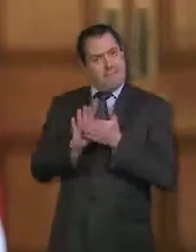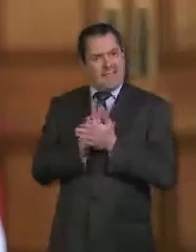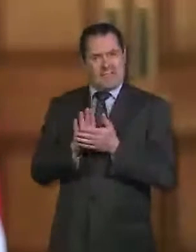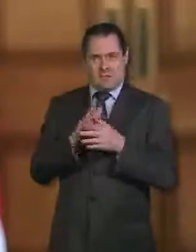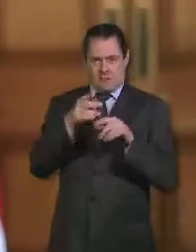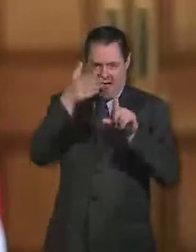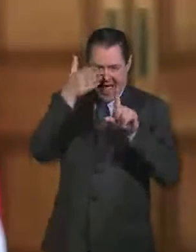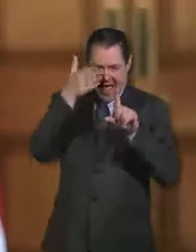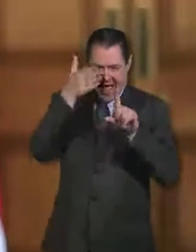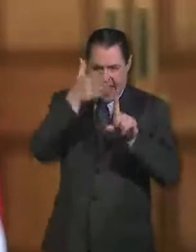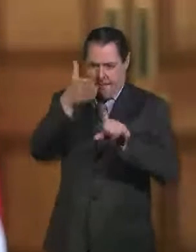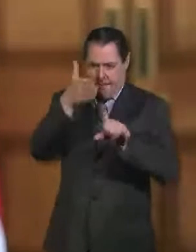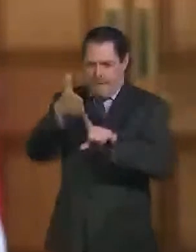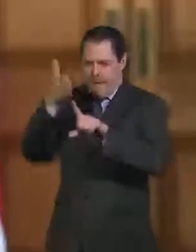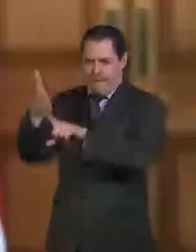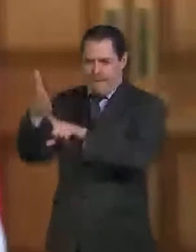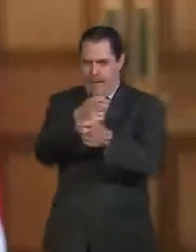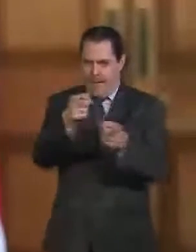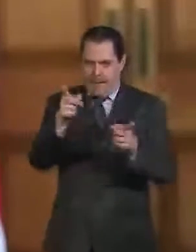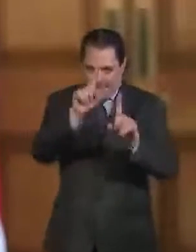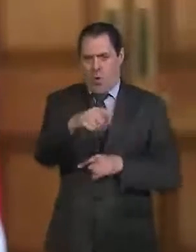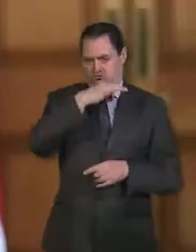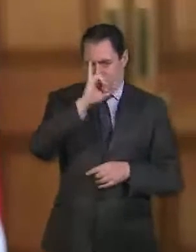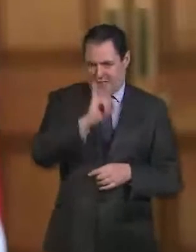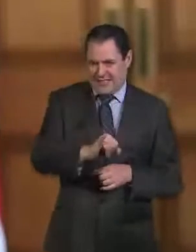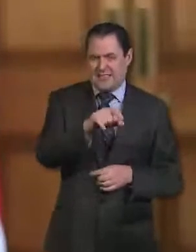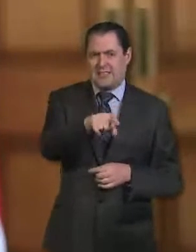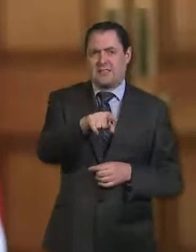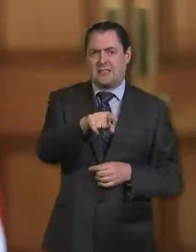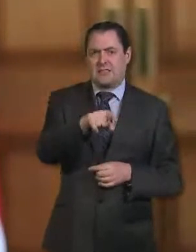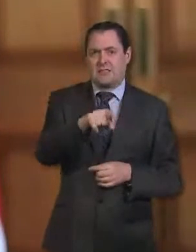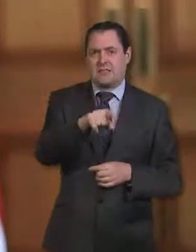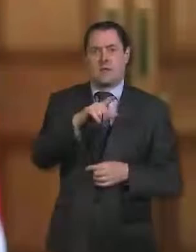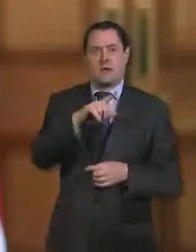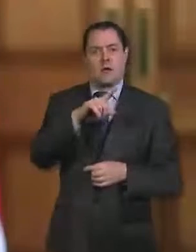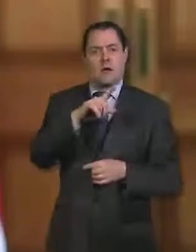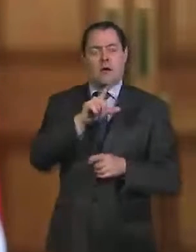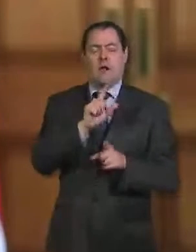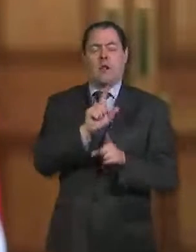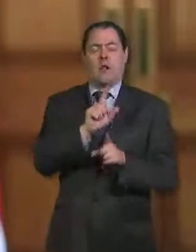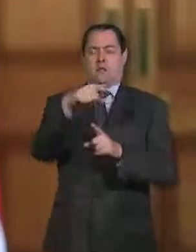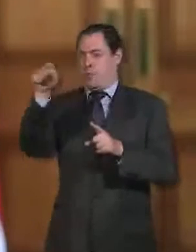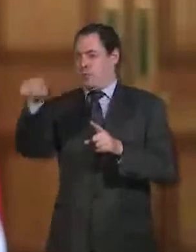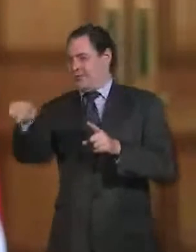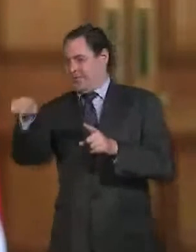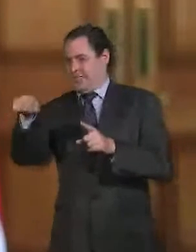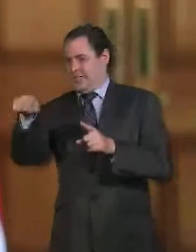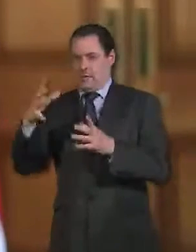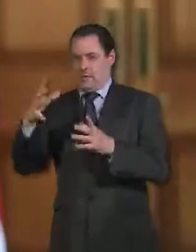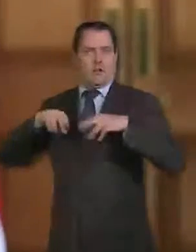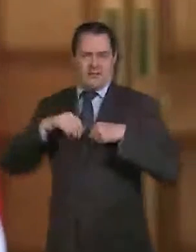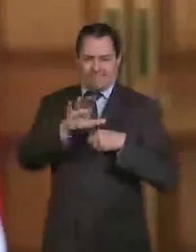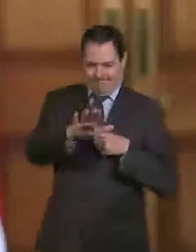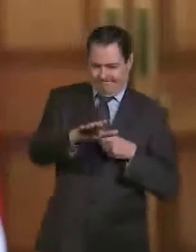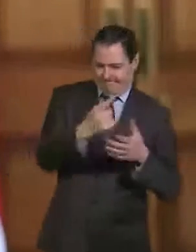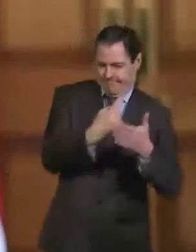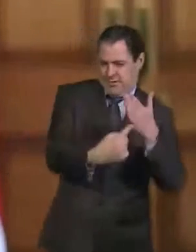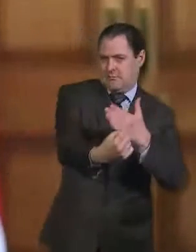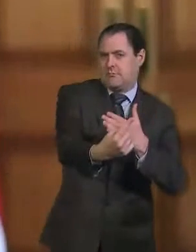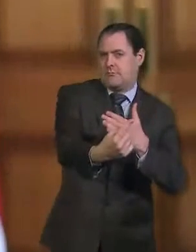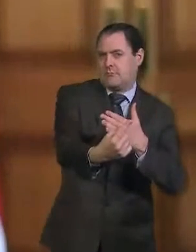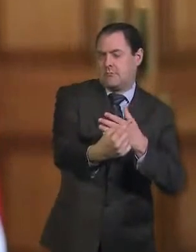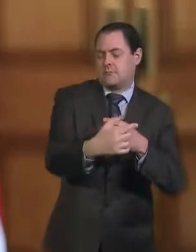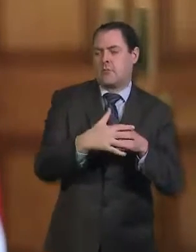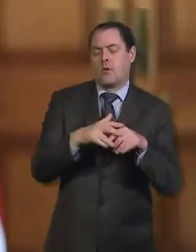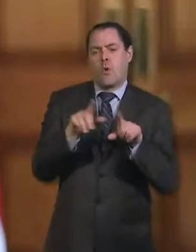risk because you've been in contact with somebody who's tested positive, you're asked to self-isolate. And also it will give us the information